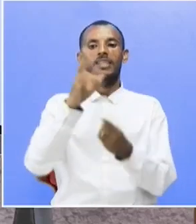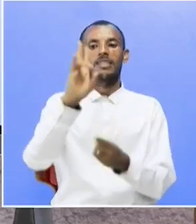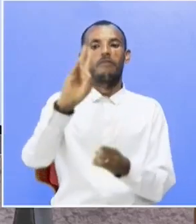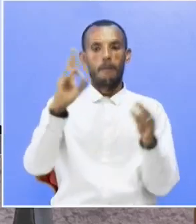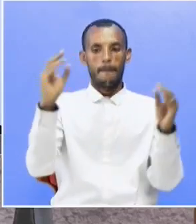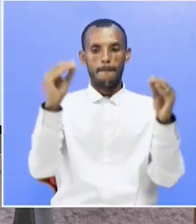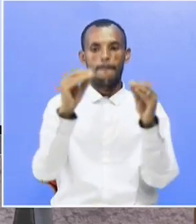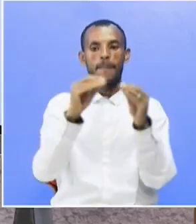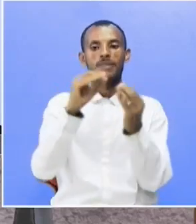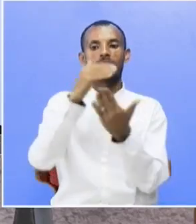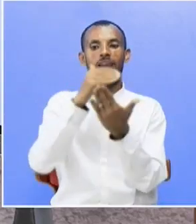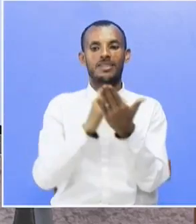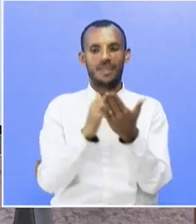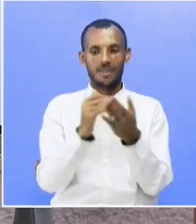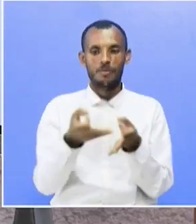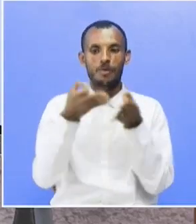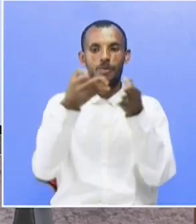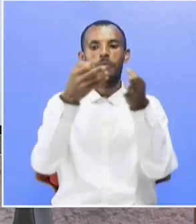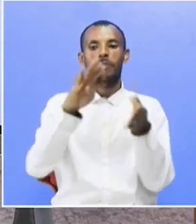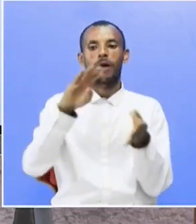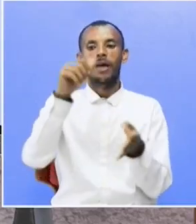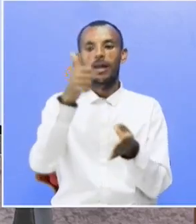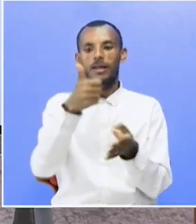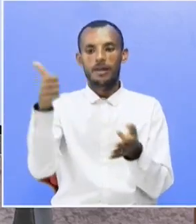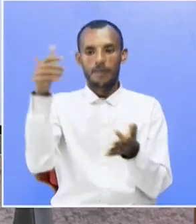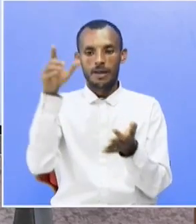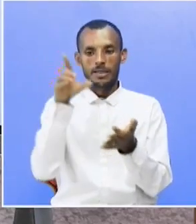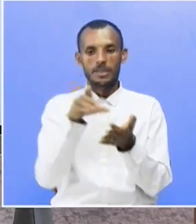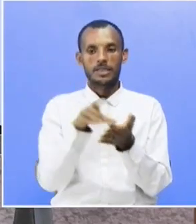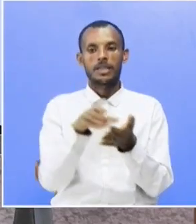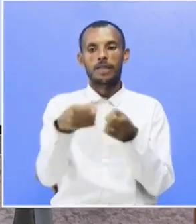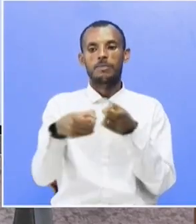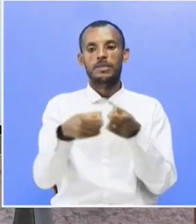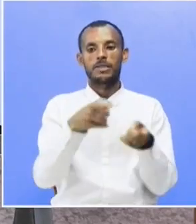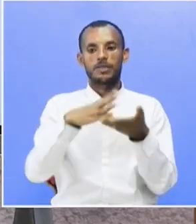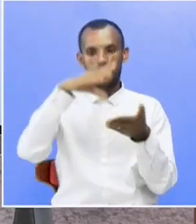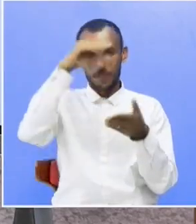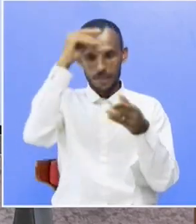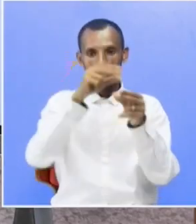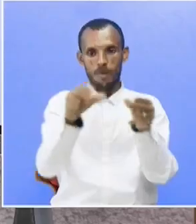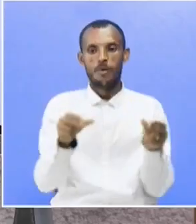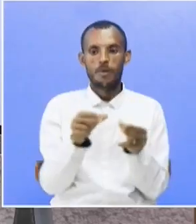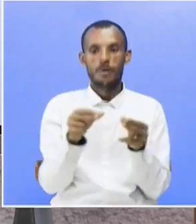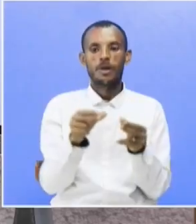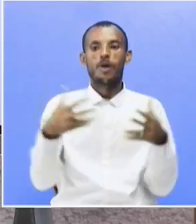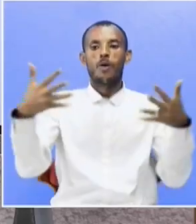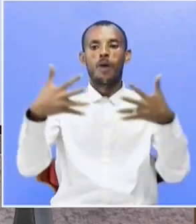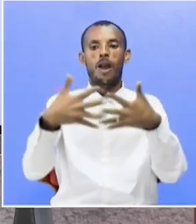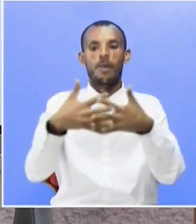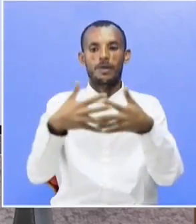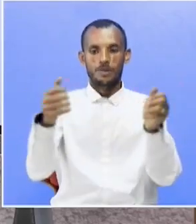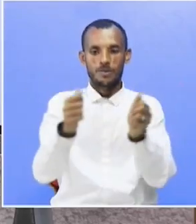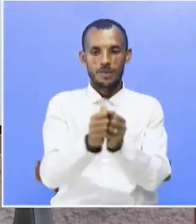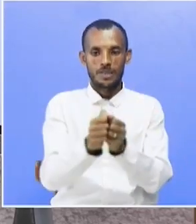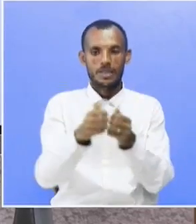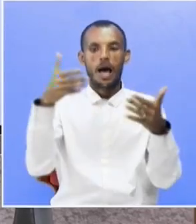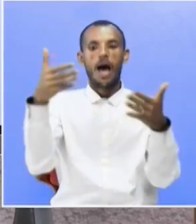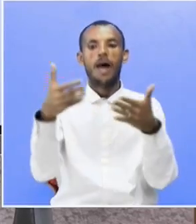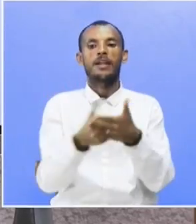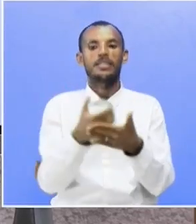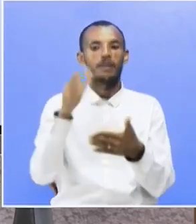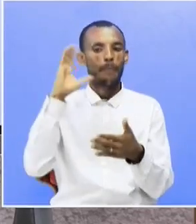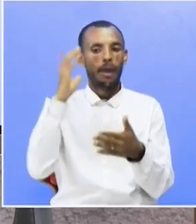mathematics lesson brought to you by Addis Ababa City Administration Education Bureau in collaboration with Addis